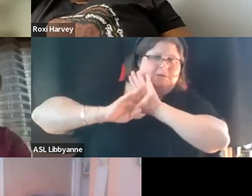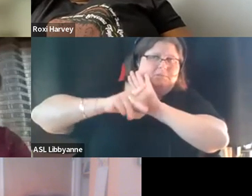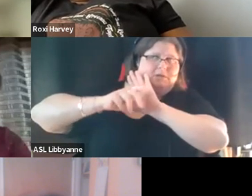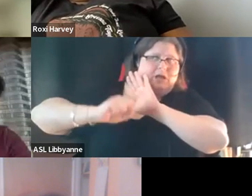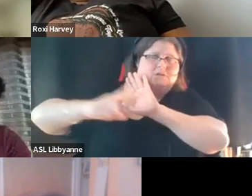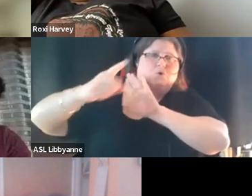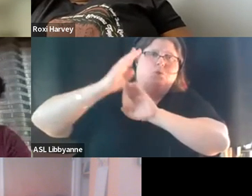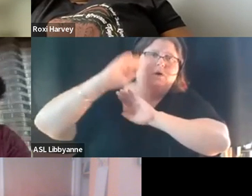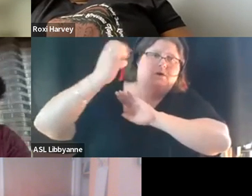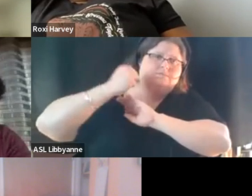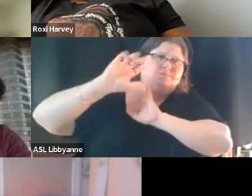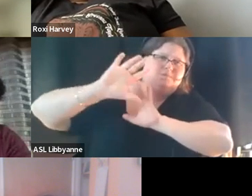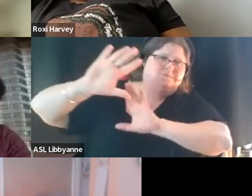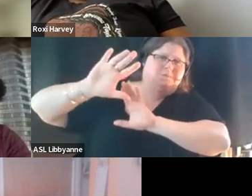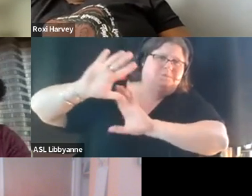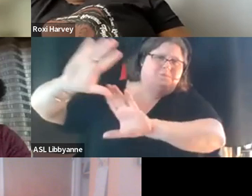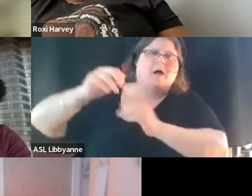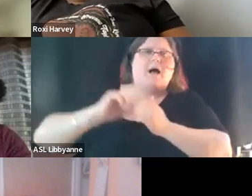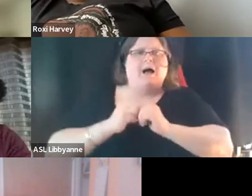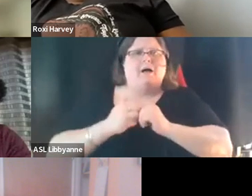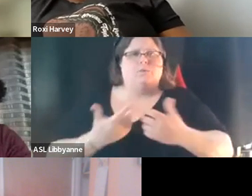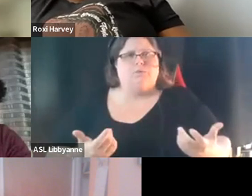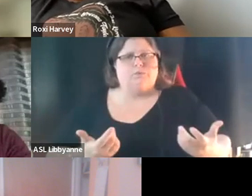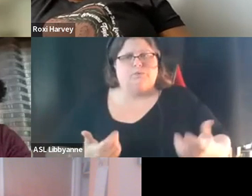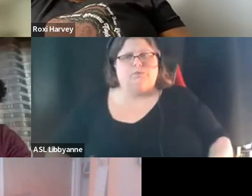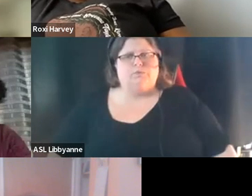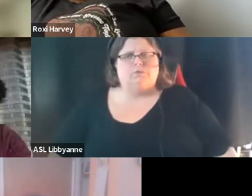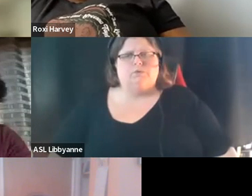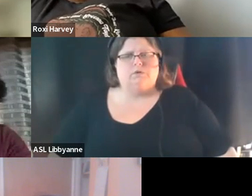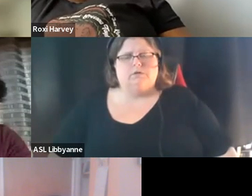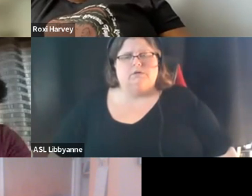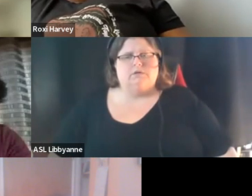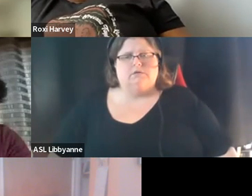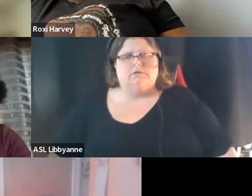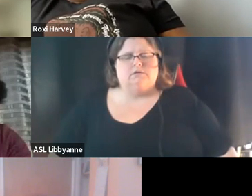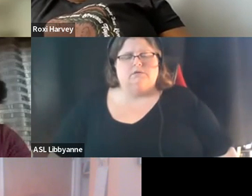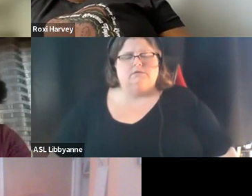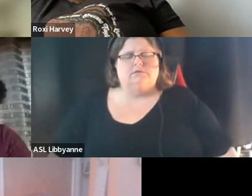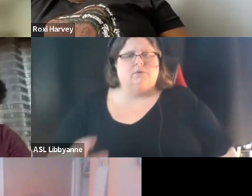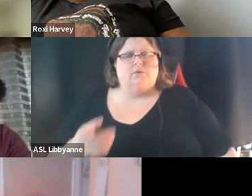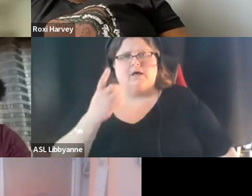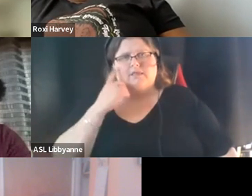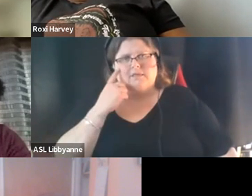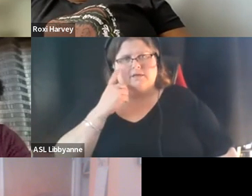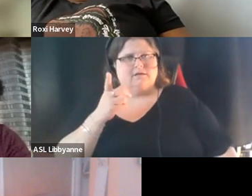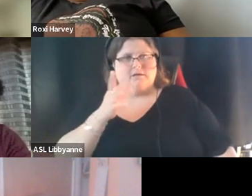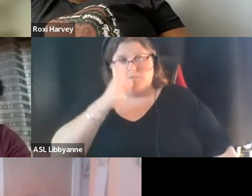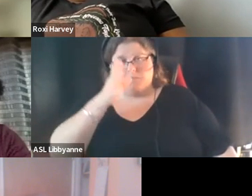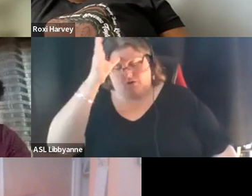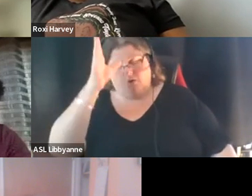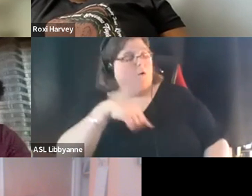learning community. Next, I don't believe any parent sends their child to school to